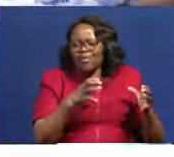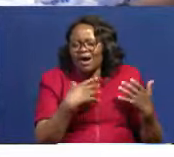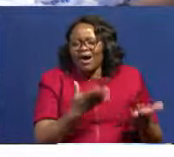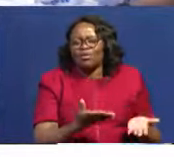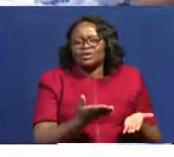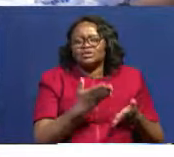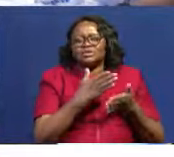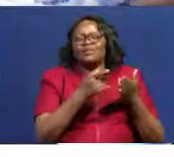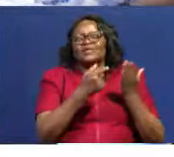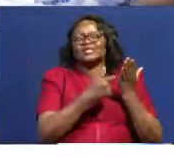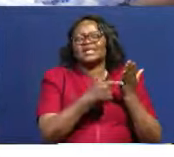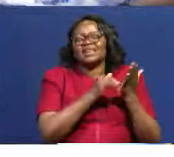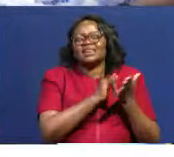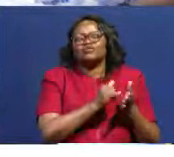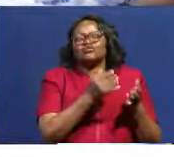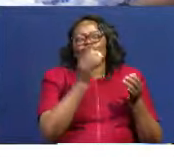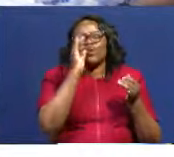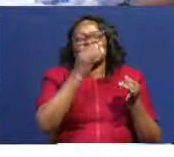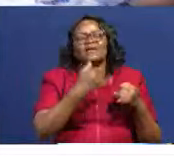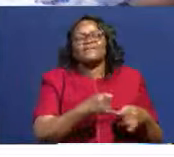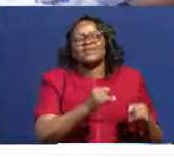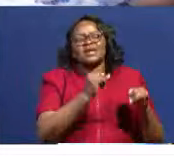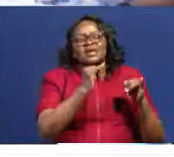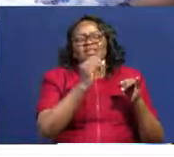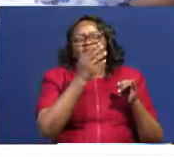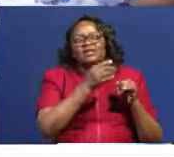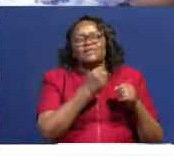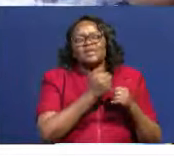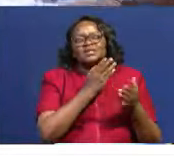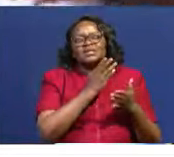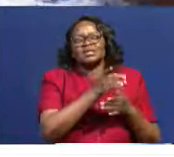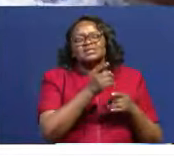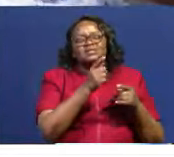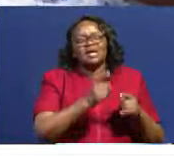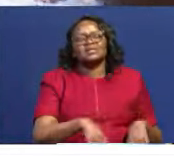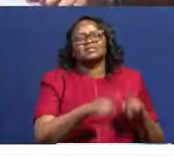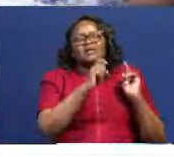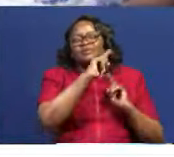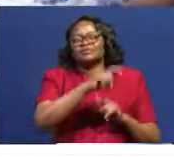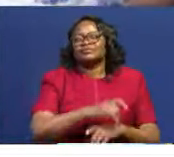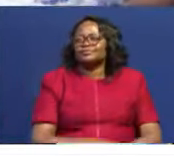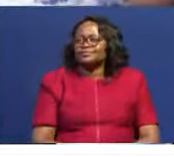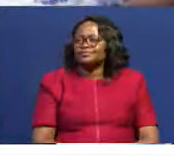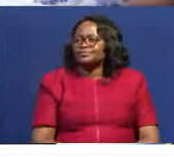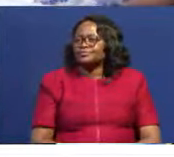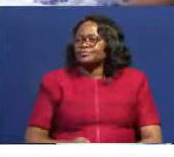what are some of these technologies you'll be implementing on the ground to make this successful? So that whole plan,